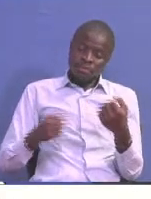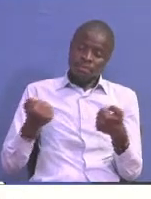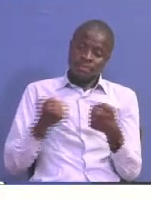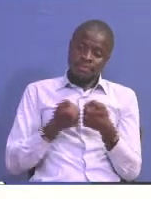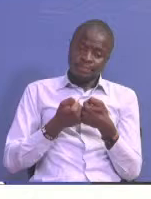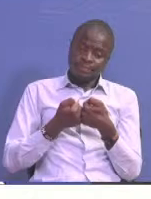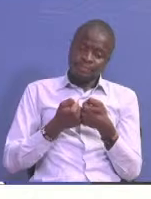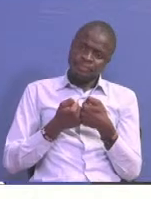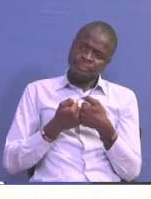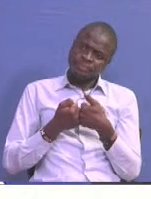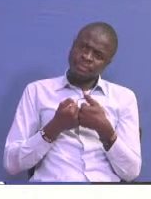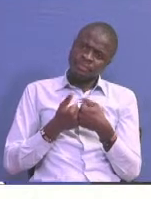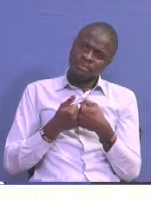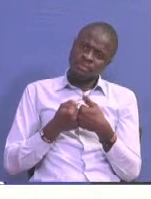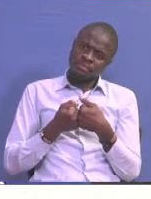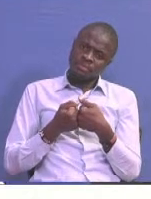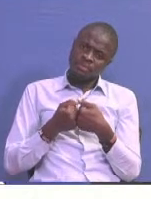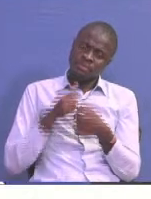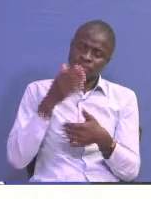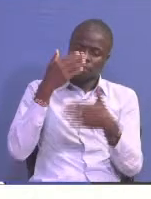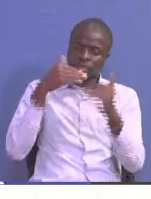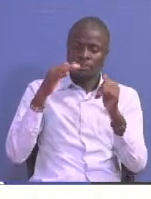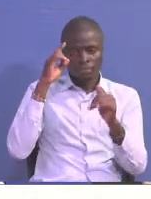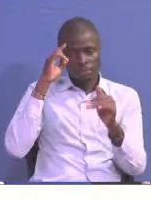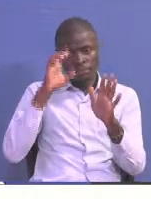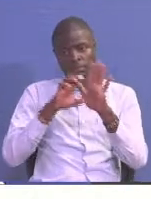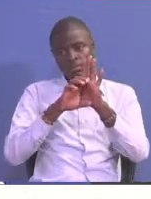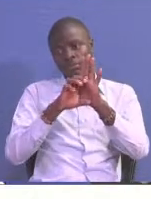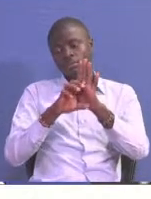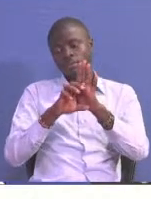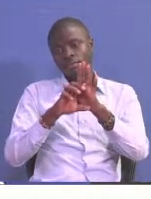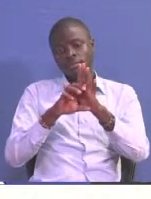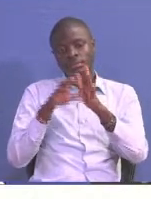that the university, for example,